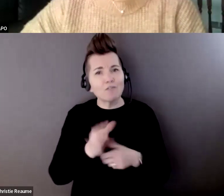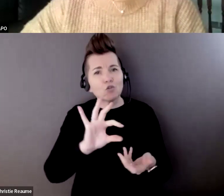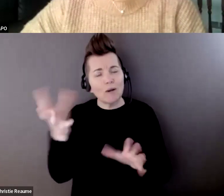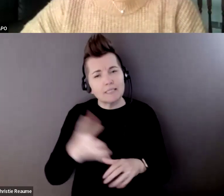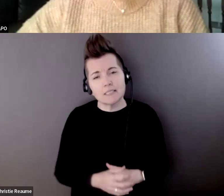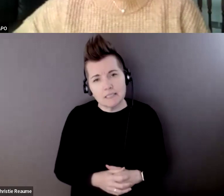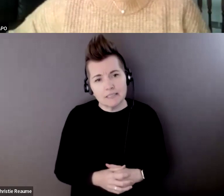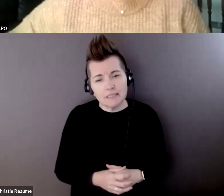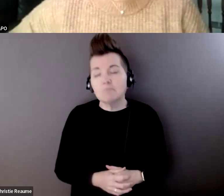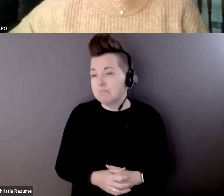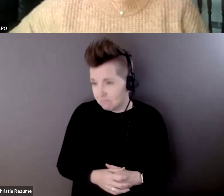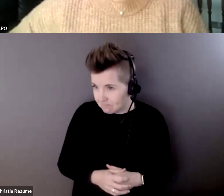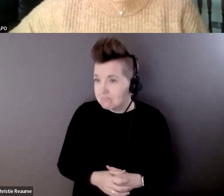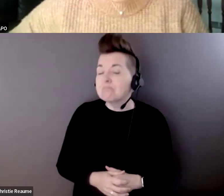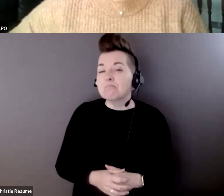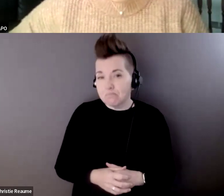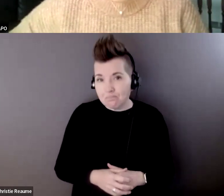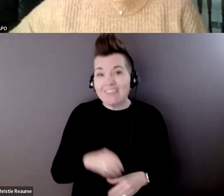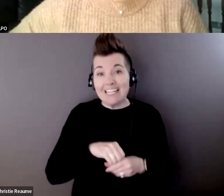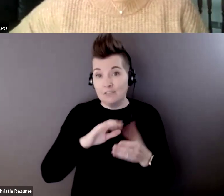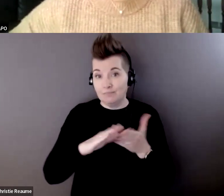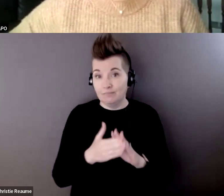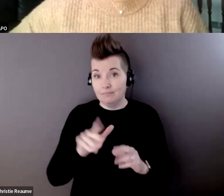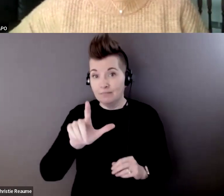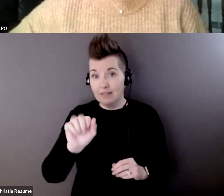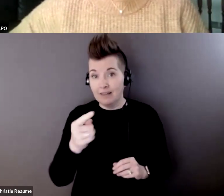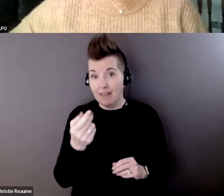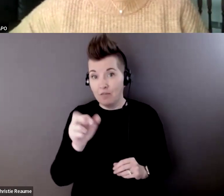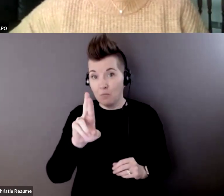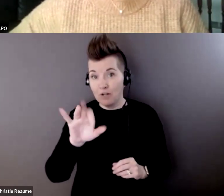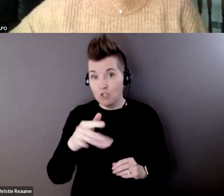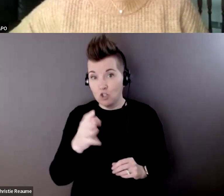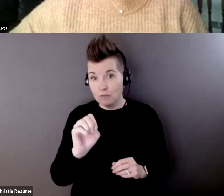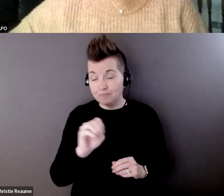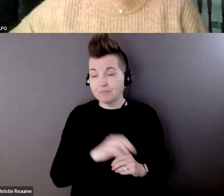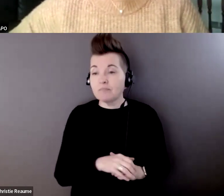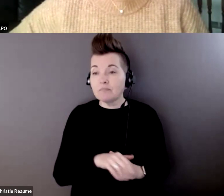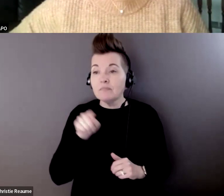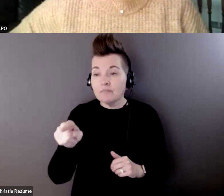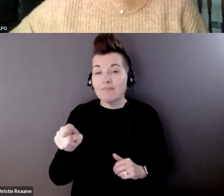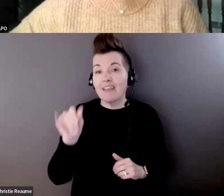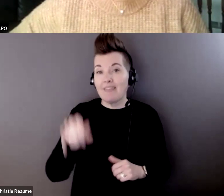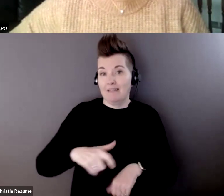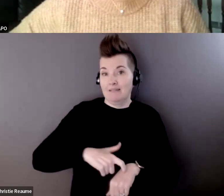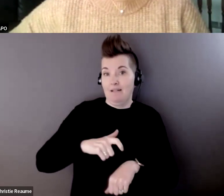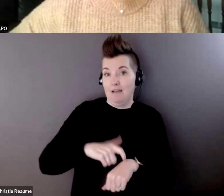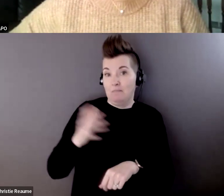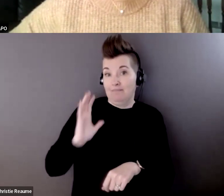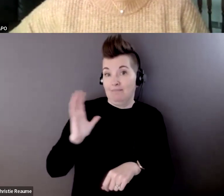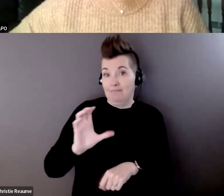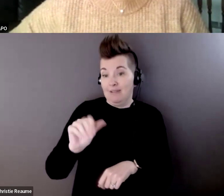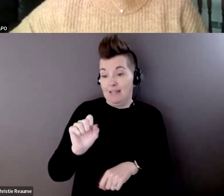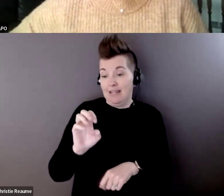out of Lethbridge is that what we had built at that period of time is the case manager manages the lane of